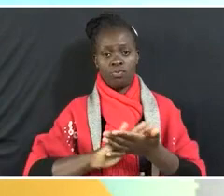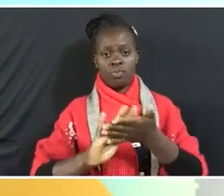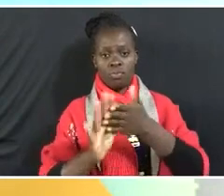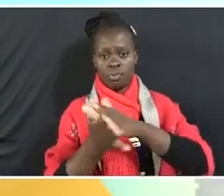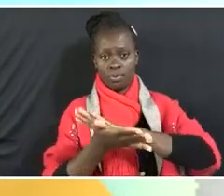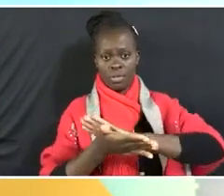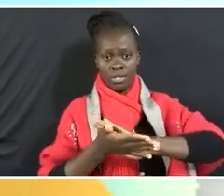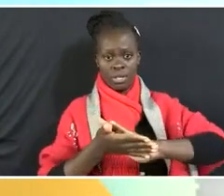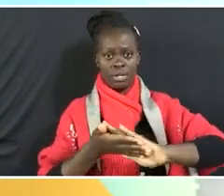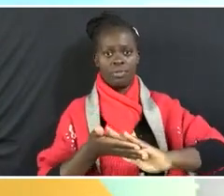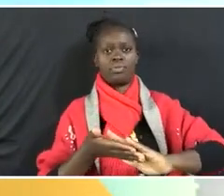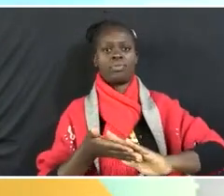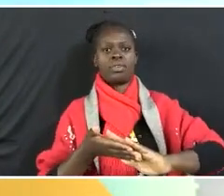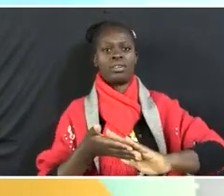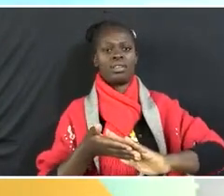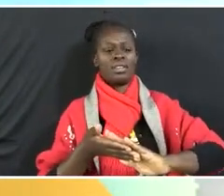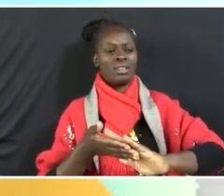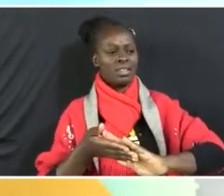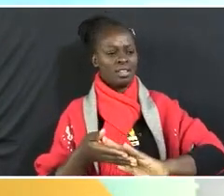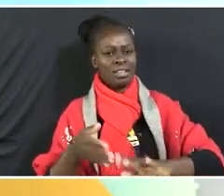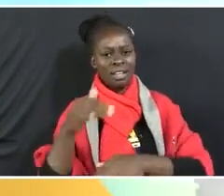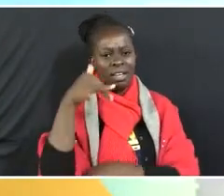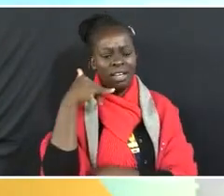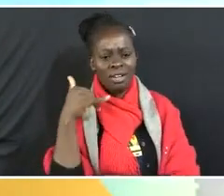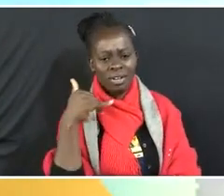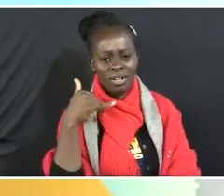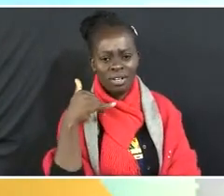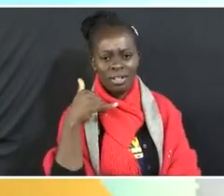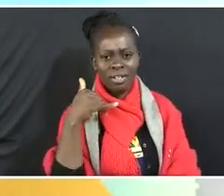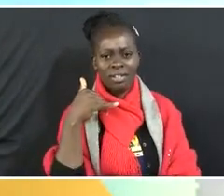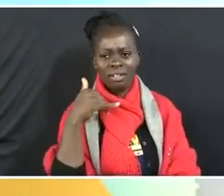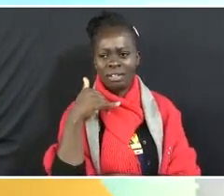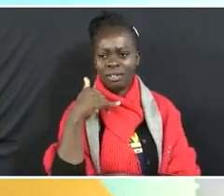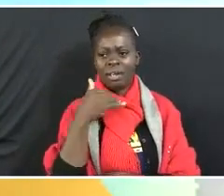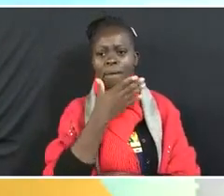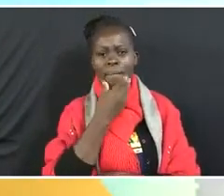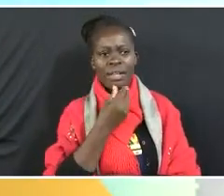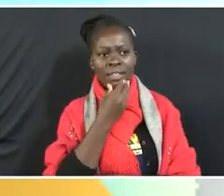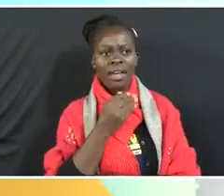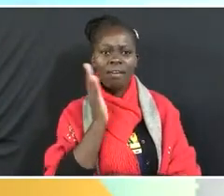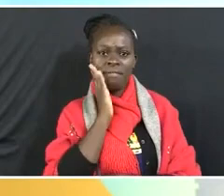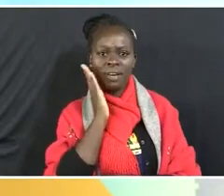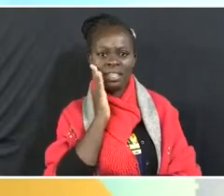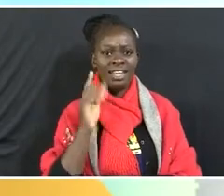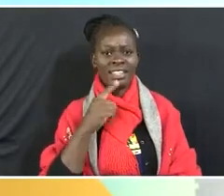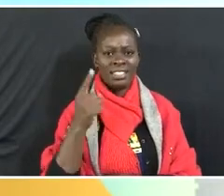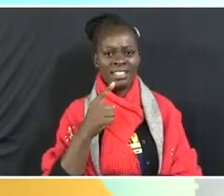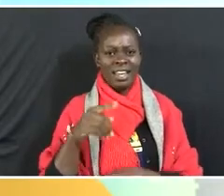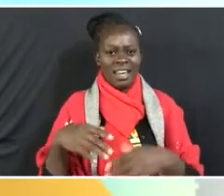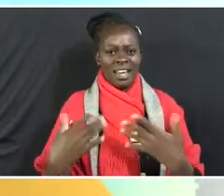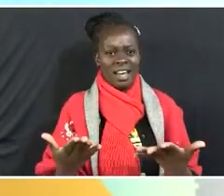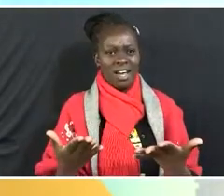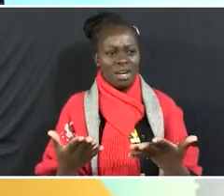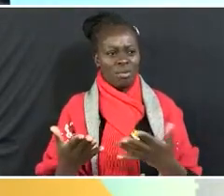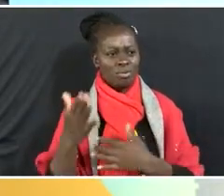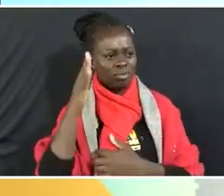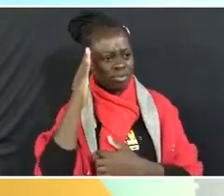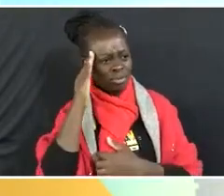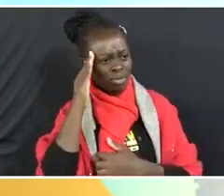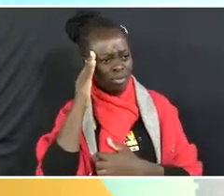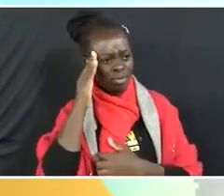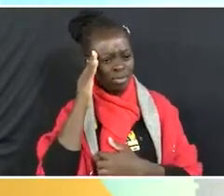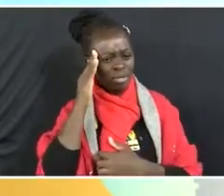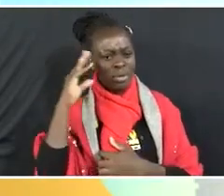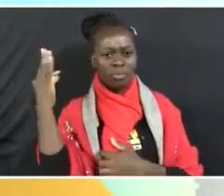number and the father's number and asked them, I have not discussed this sermon with anyone. But how did you know that we are supposed to talk about